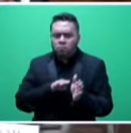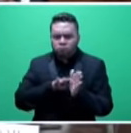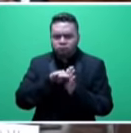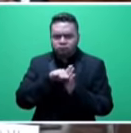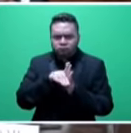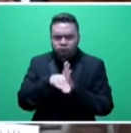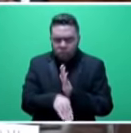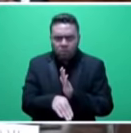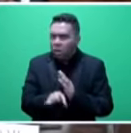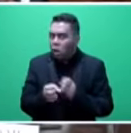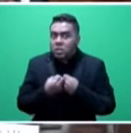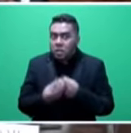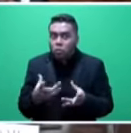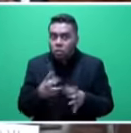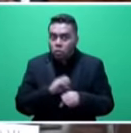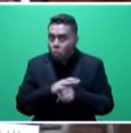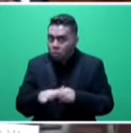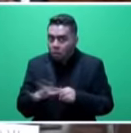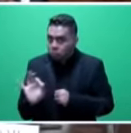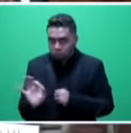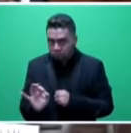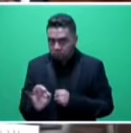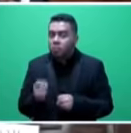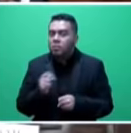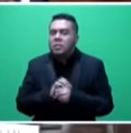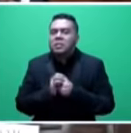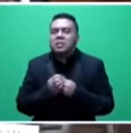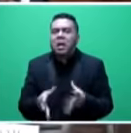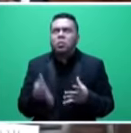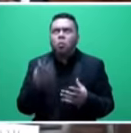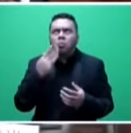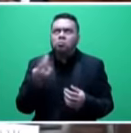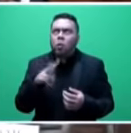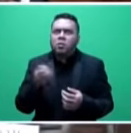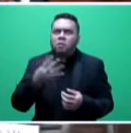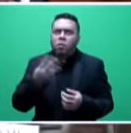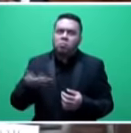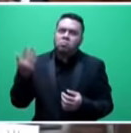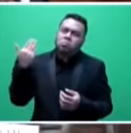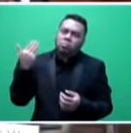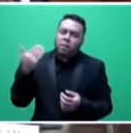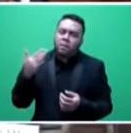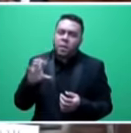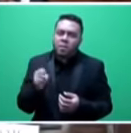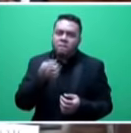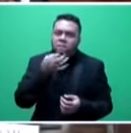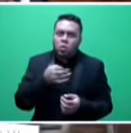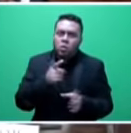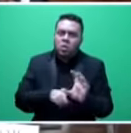start with the COVID-19 pandemic. It started in 2014 and possibly even a few years earlier than